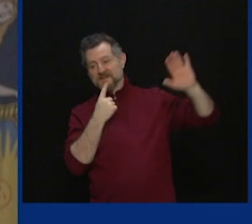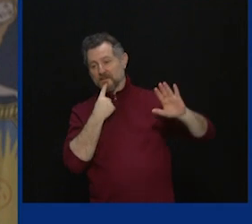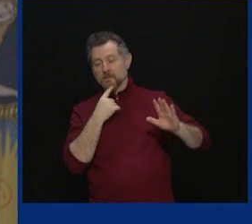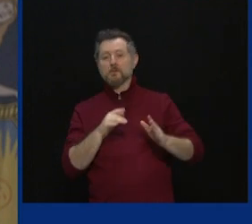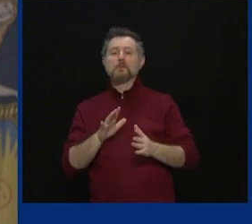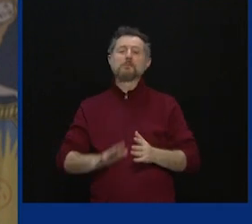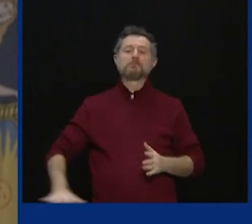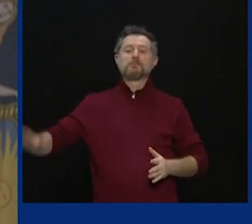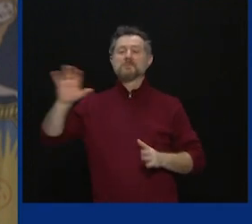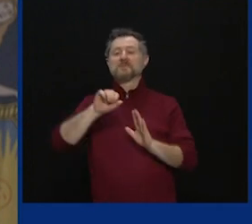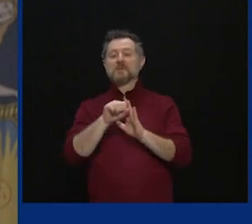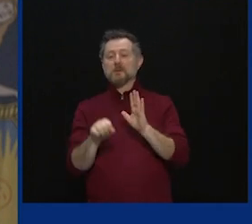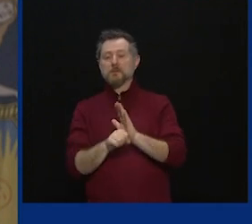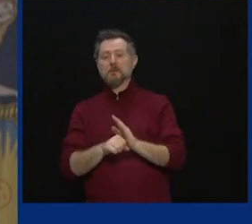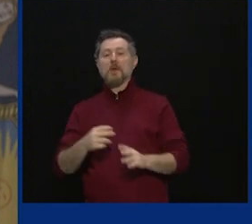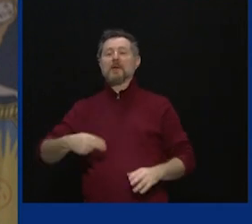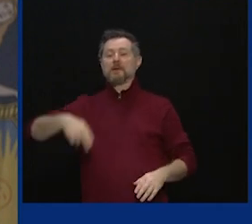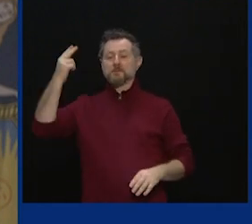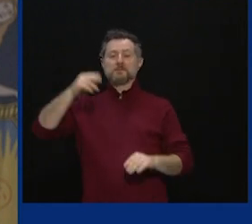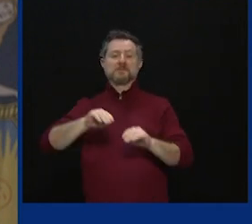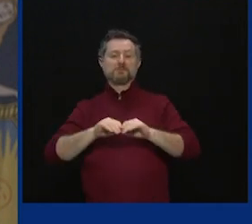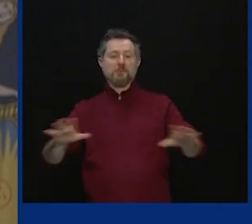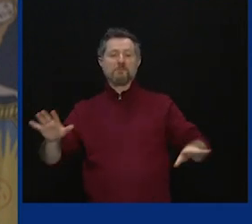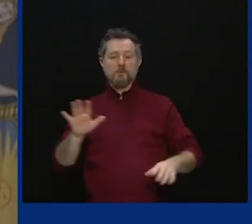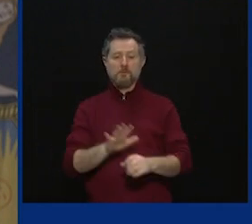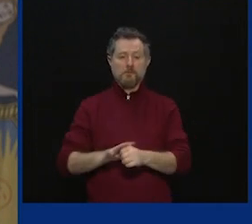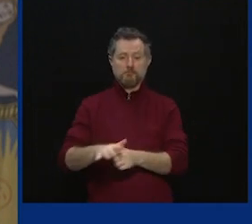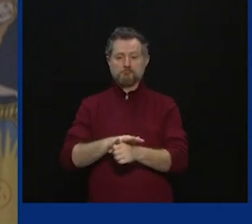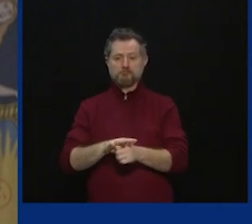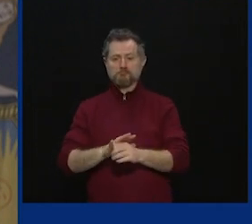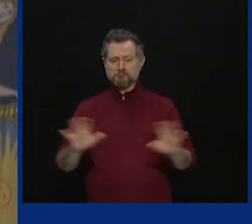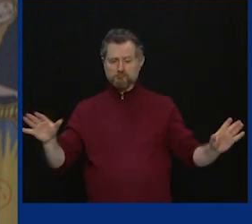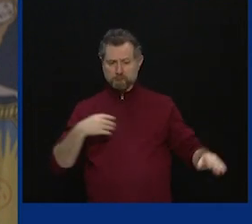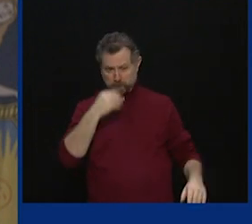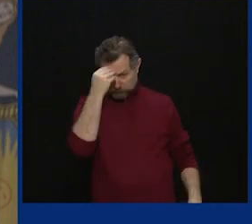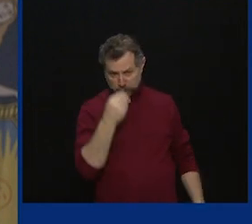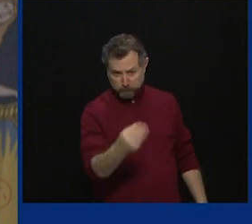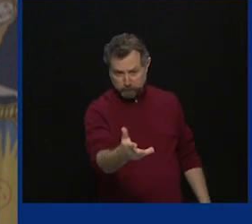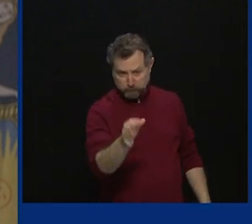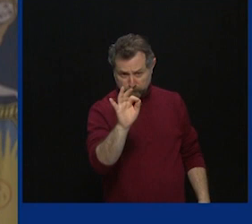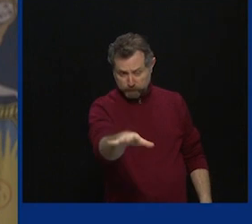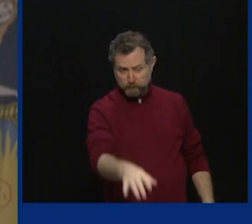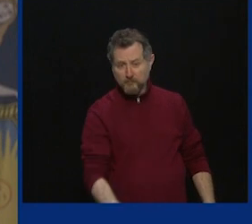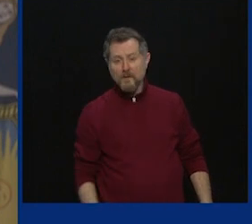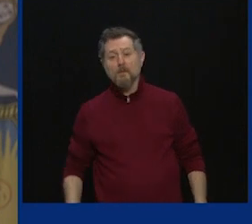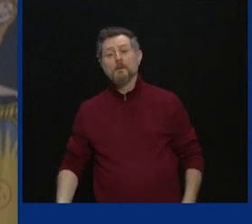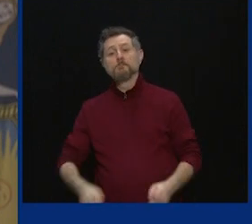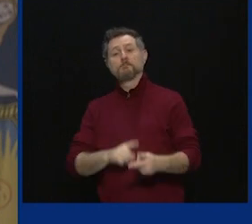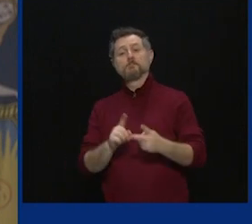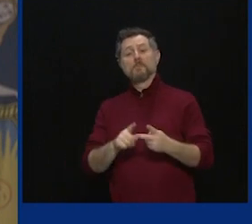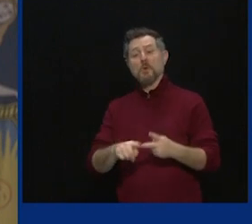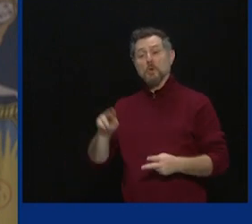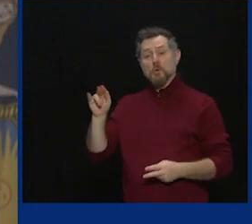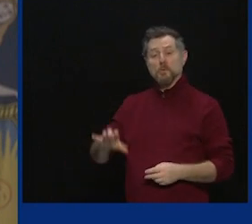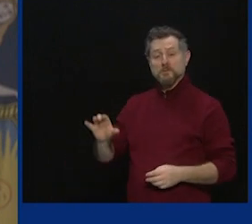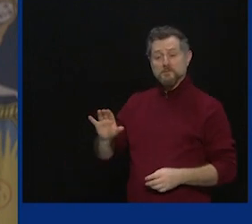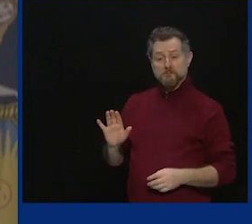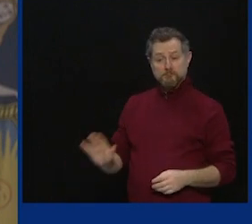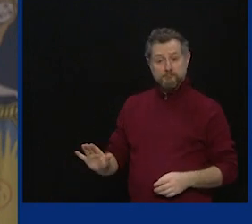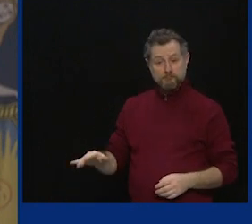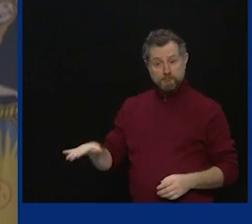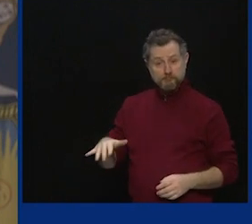But also, what's behind your question is New York City and the rest of the state. Well, this is